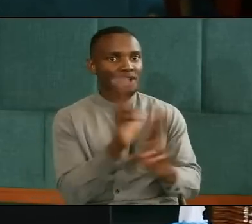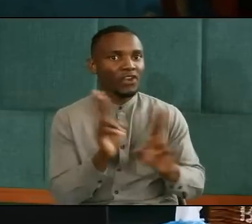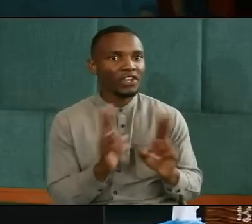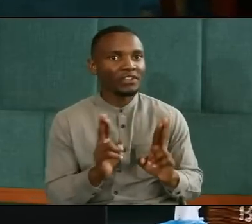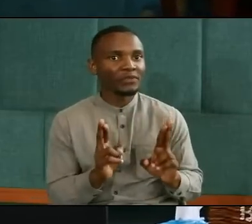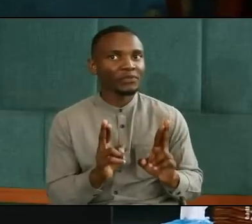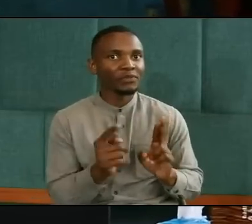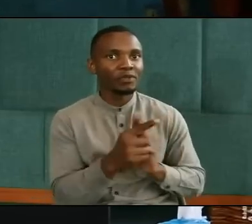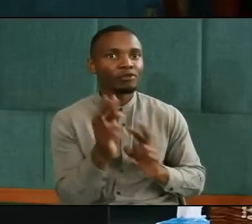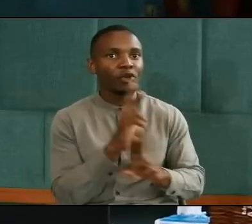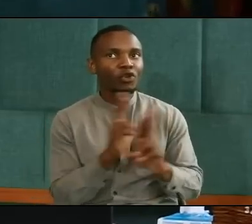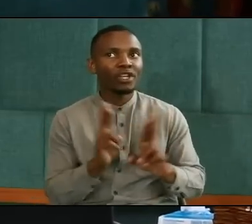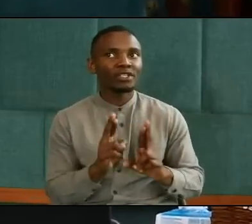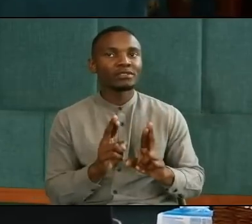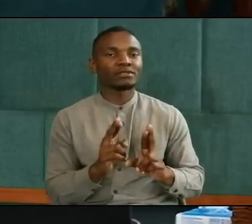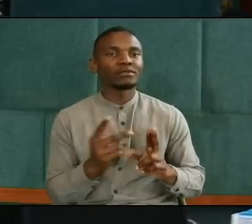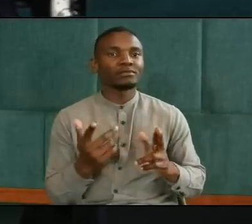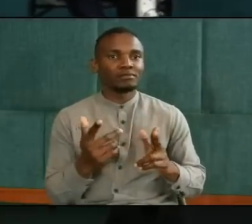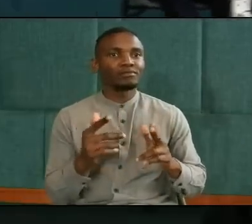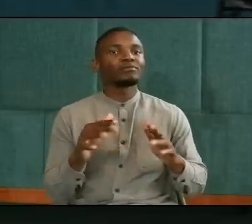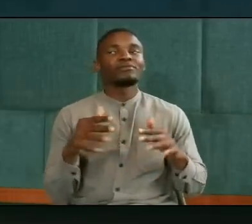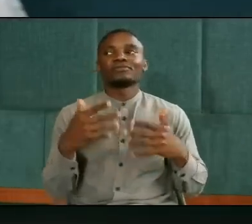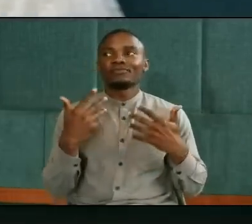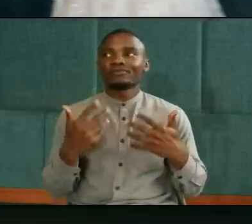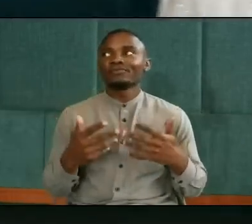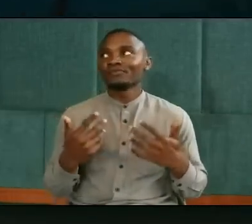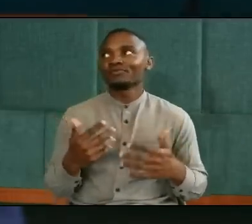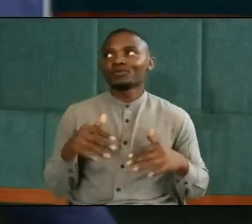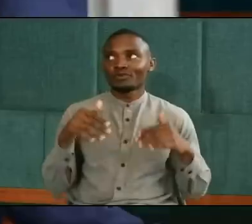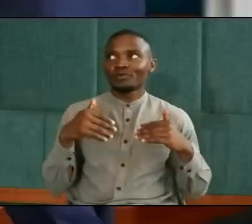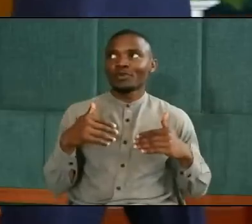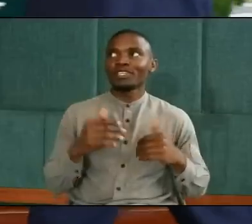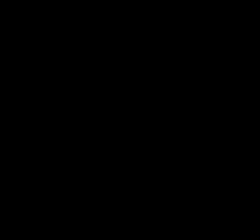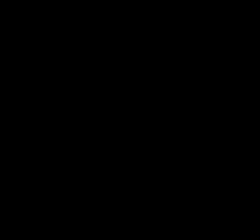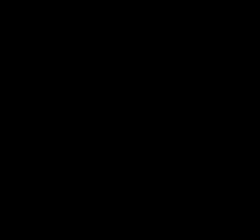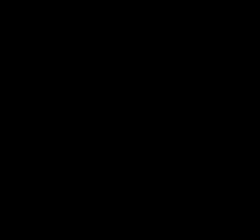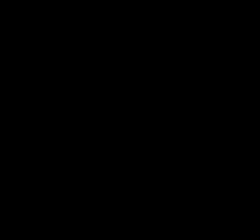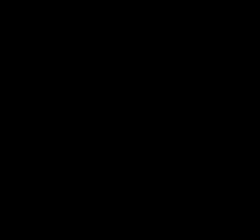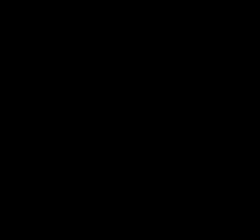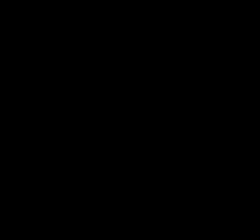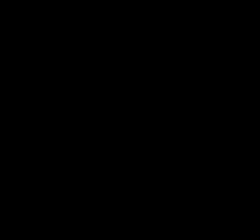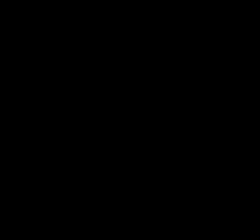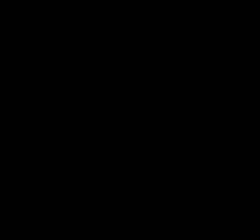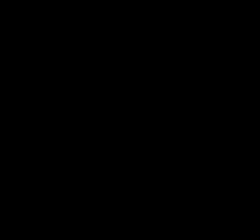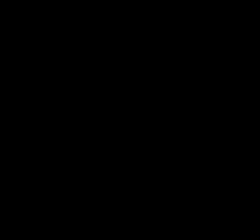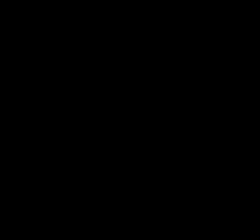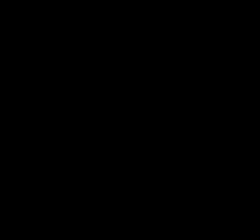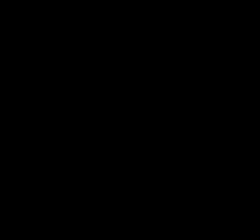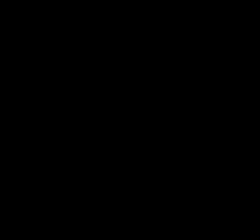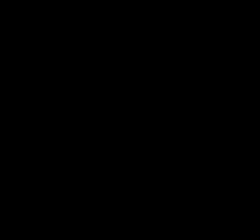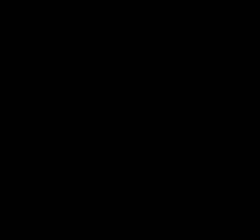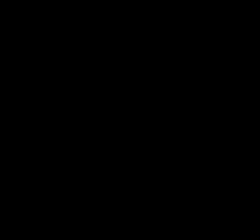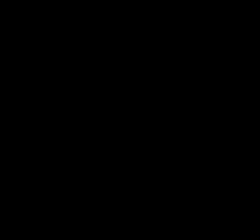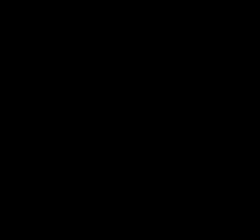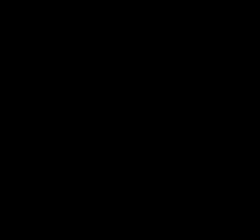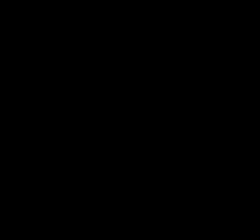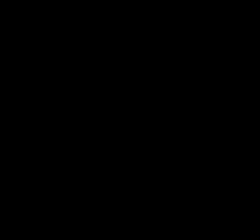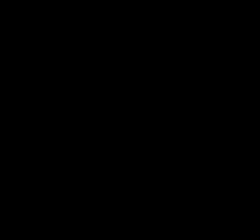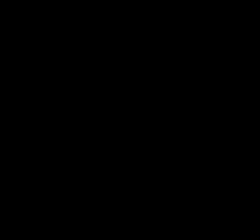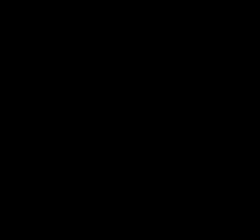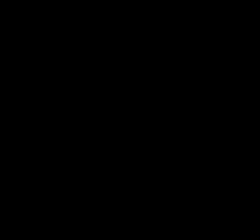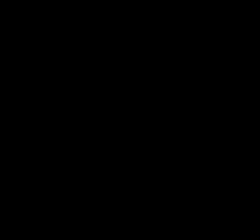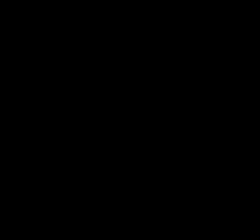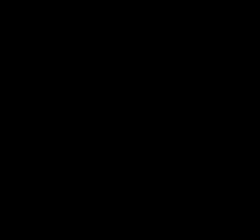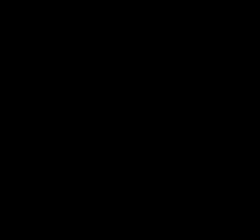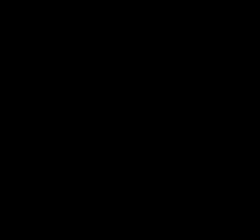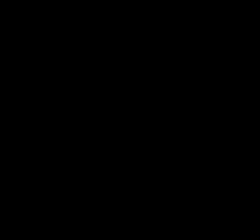this? Good. Take a deep breath. The great earthquake, sign number one, happened when?